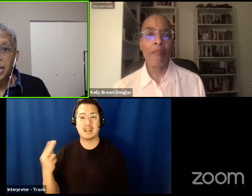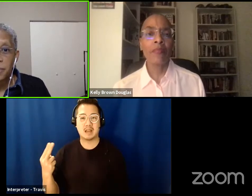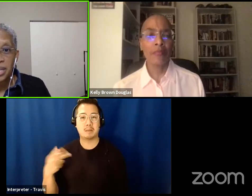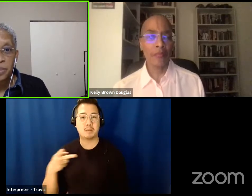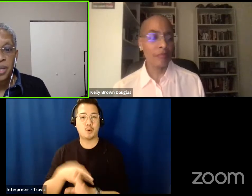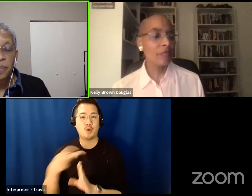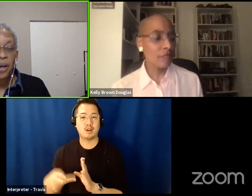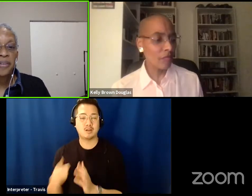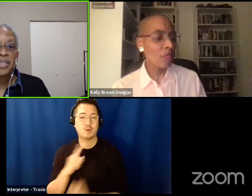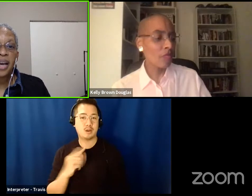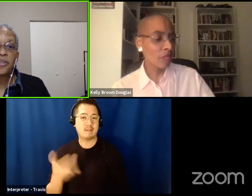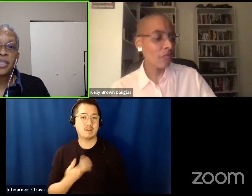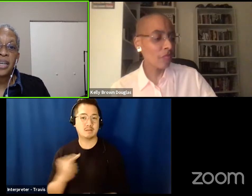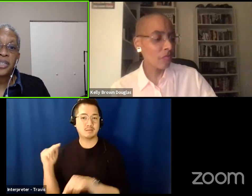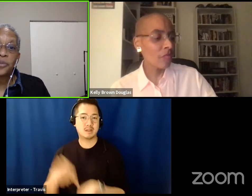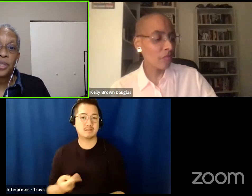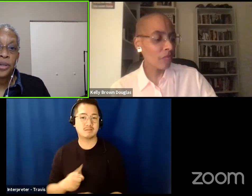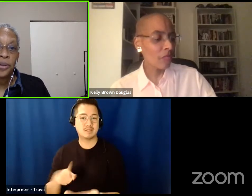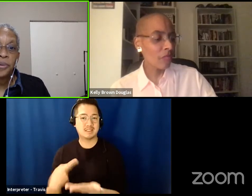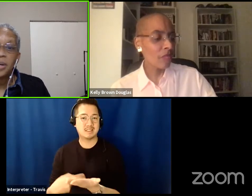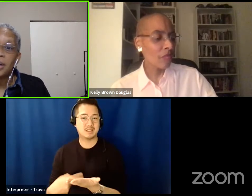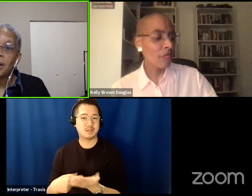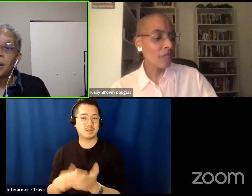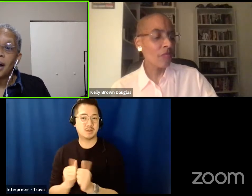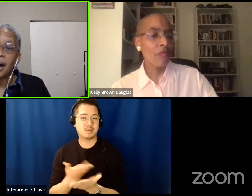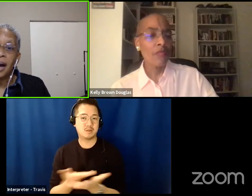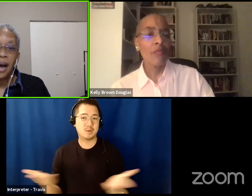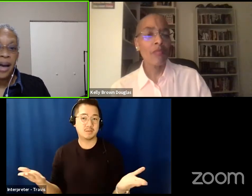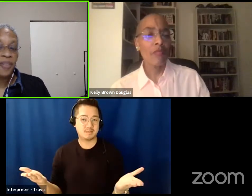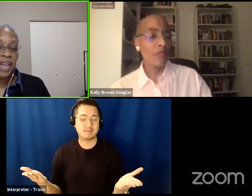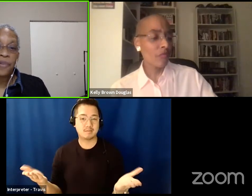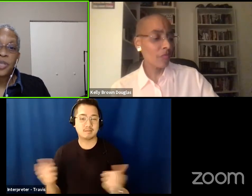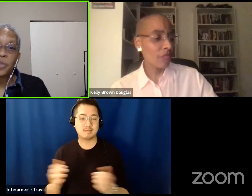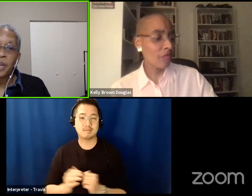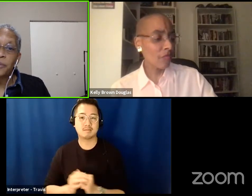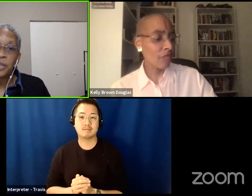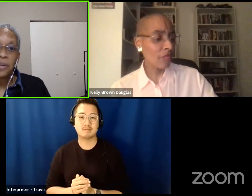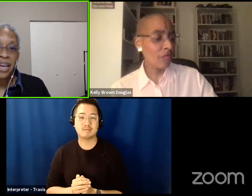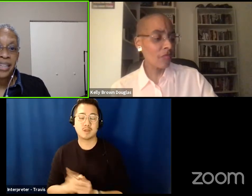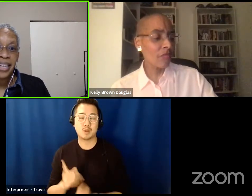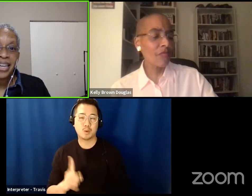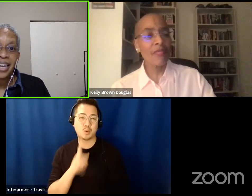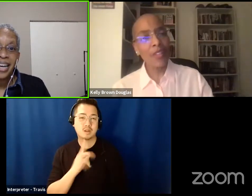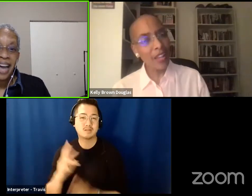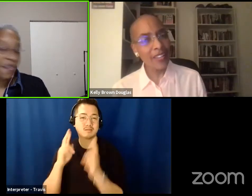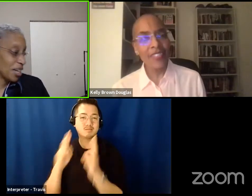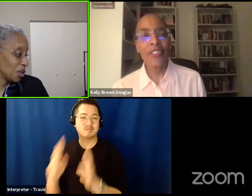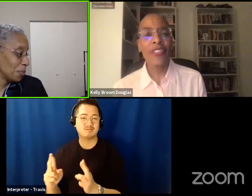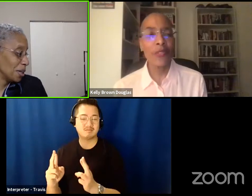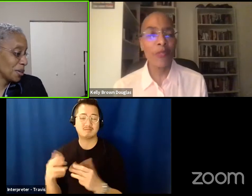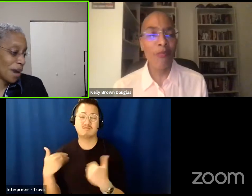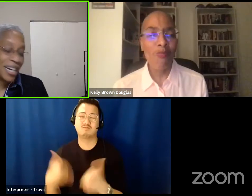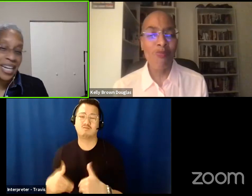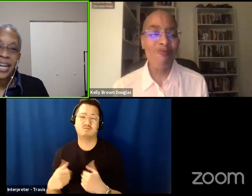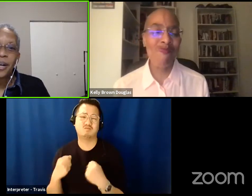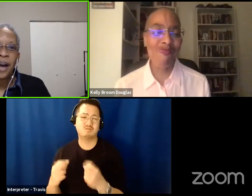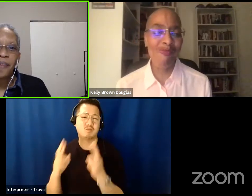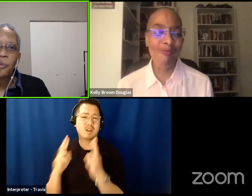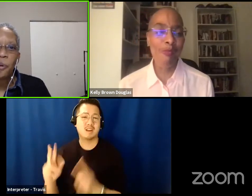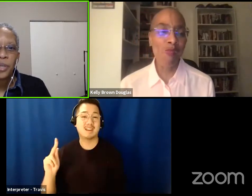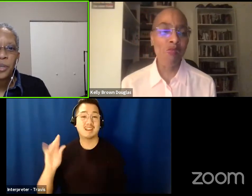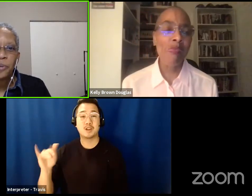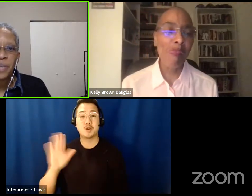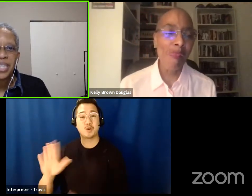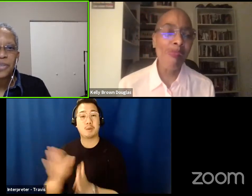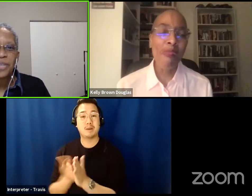for inviting me to be a part of this conversation with you. I have a lot of respect for you, Kelly. I've got your books right here.